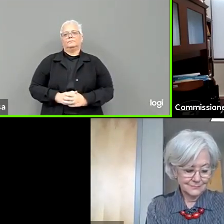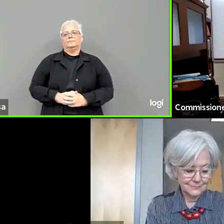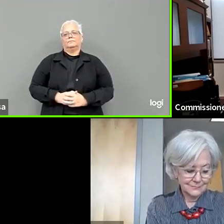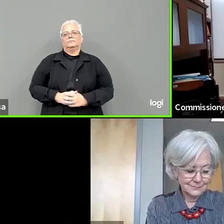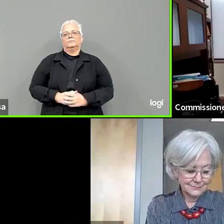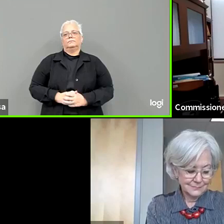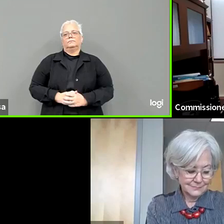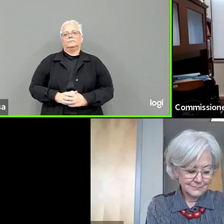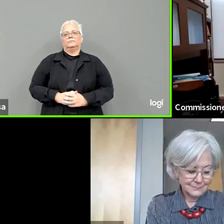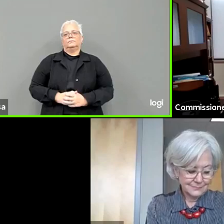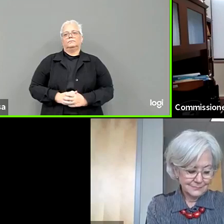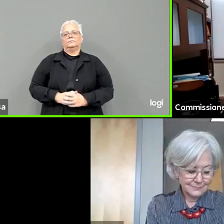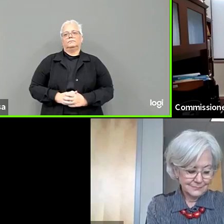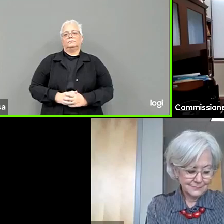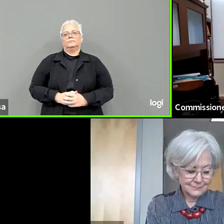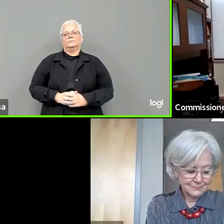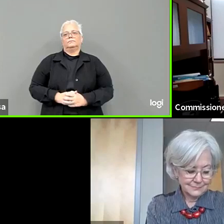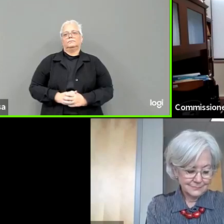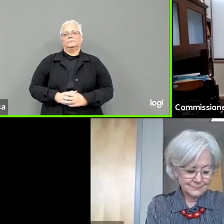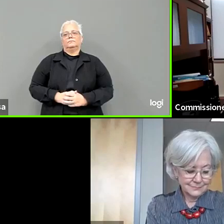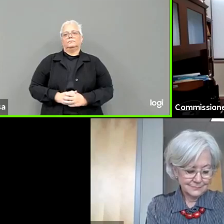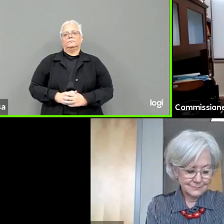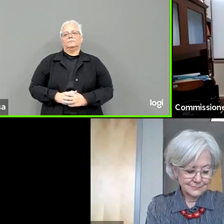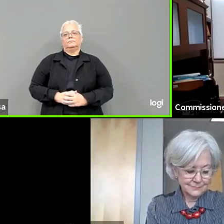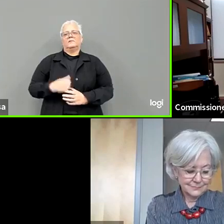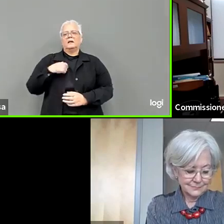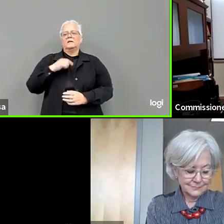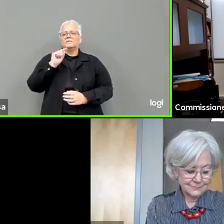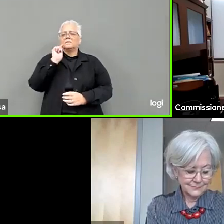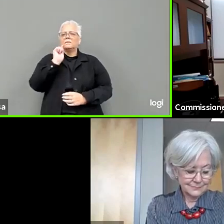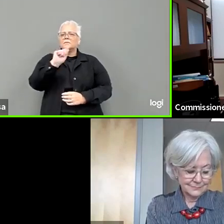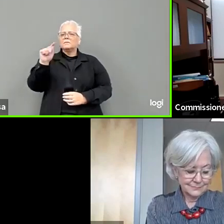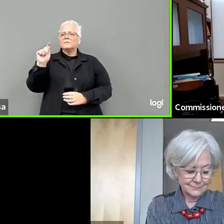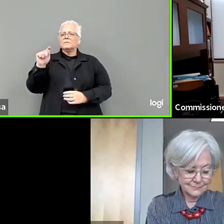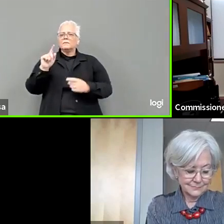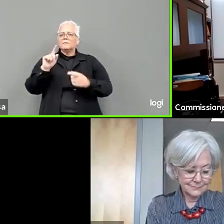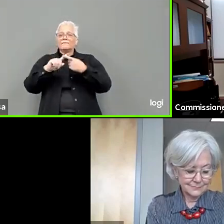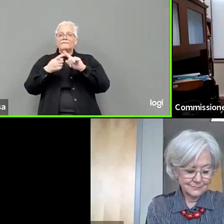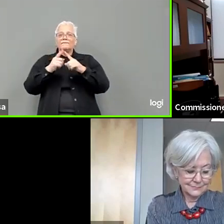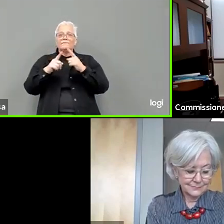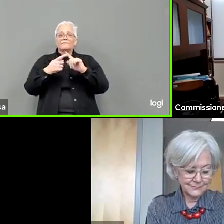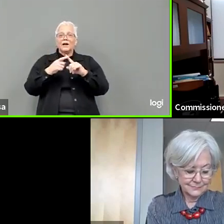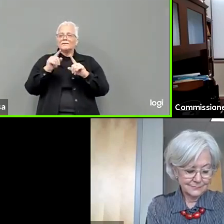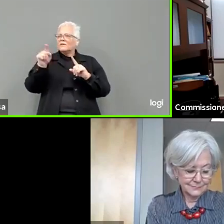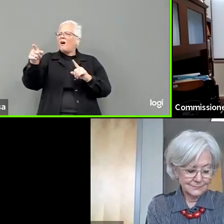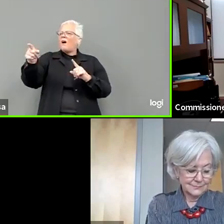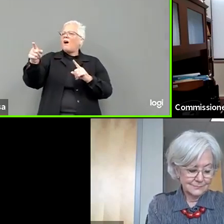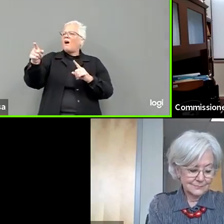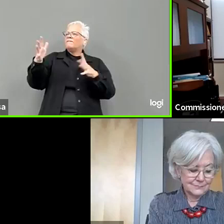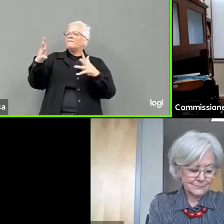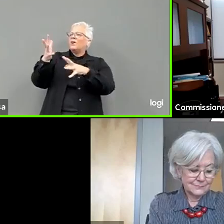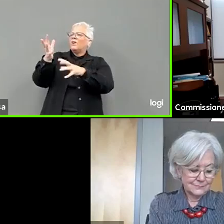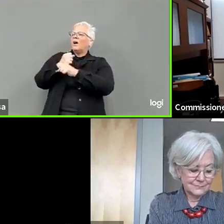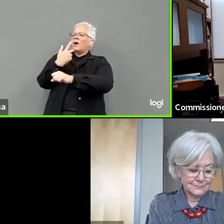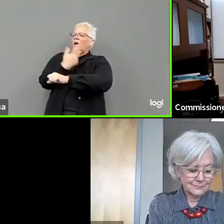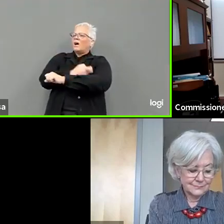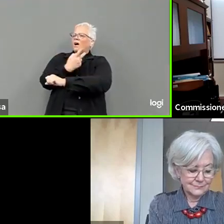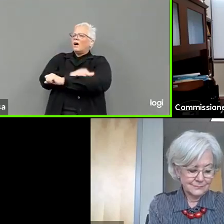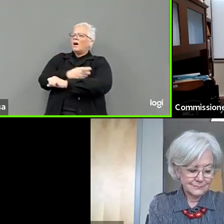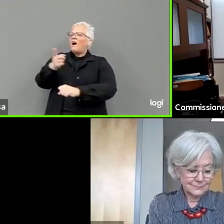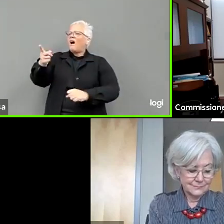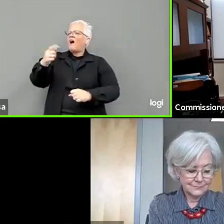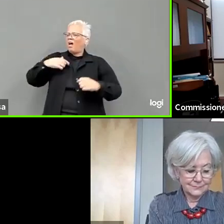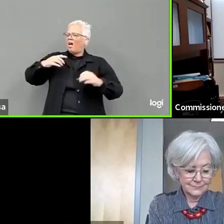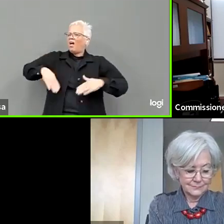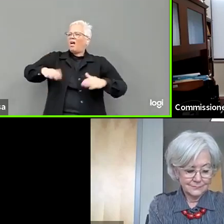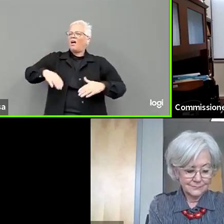not in the current phases who are able to get the vaccine. Have you heard of this? And are there loopholes in the process that need